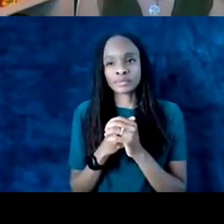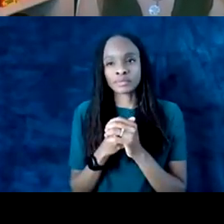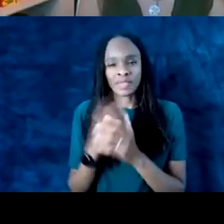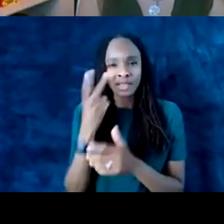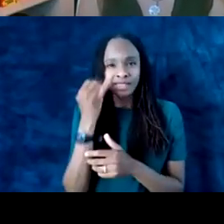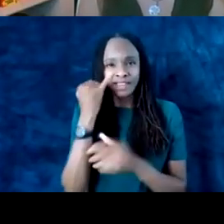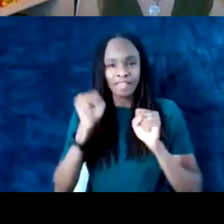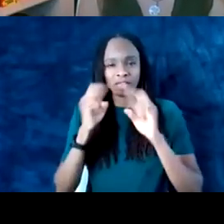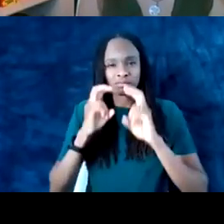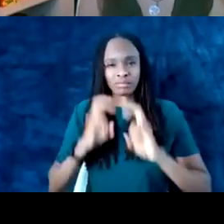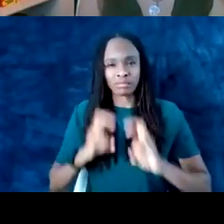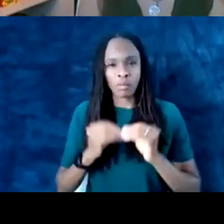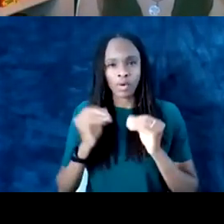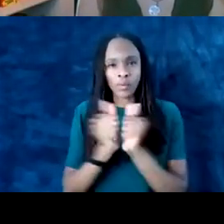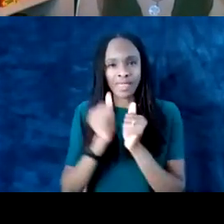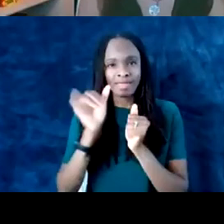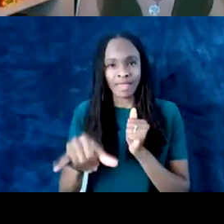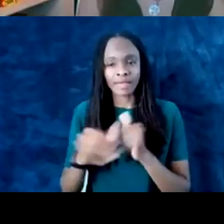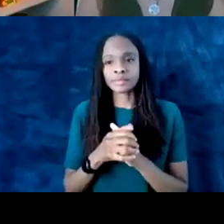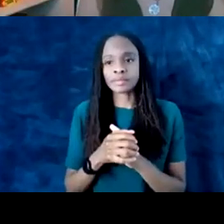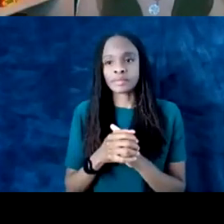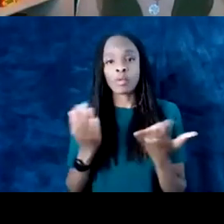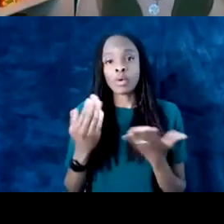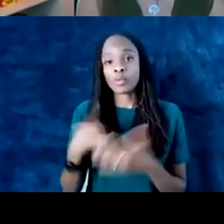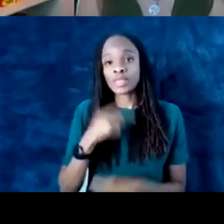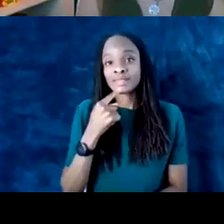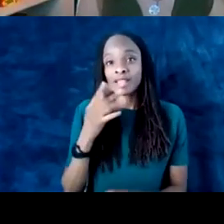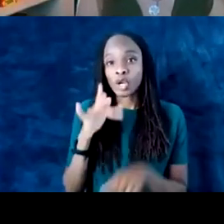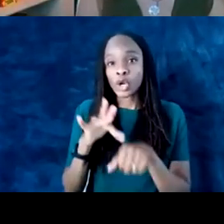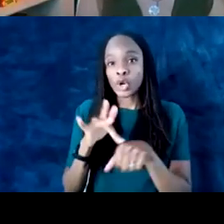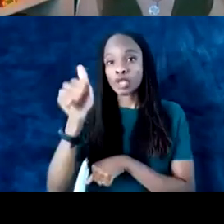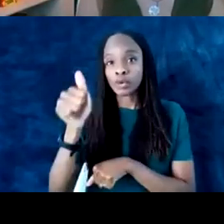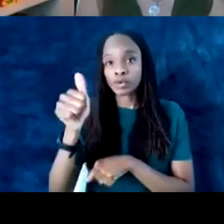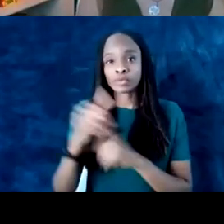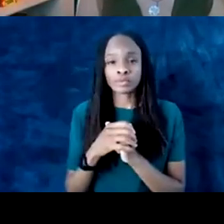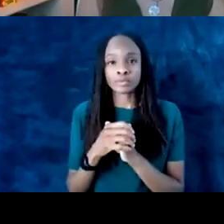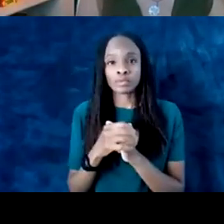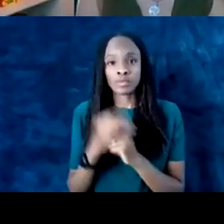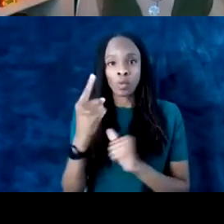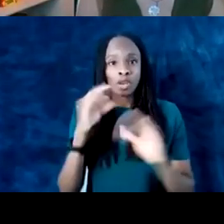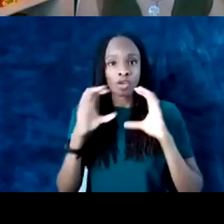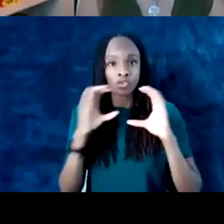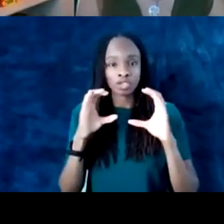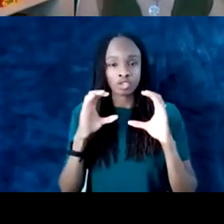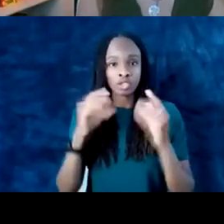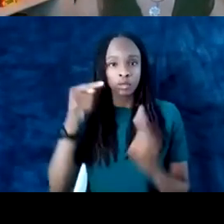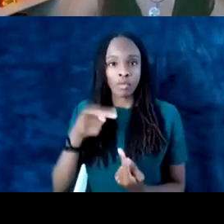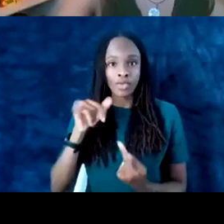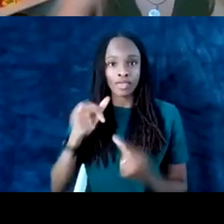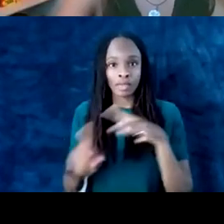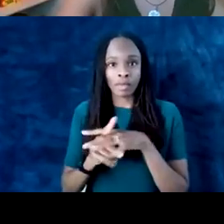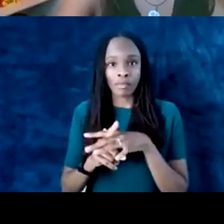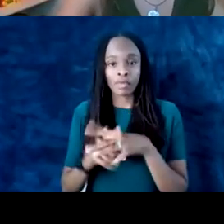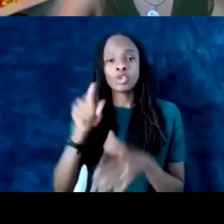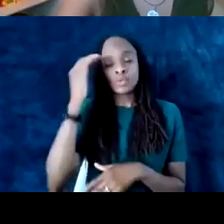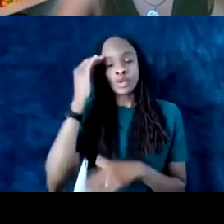into that. And then also, you know, when we were speaking earlier, you know, one conversation point that came up was, you know, how research could